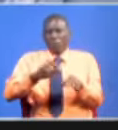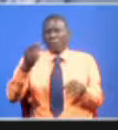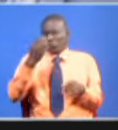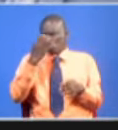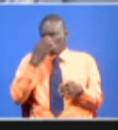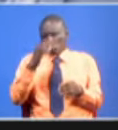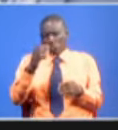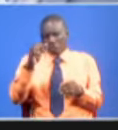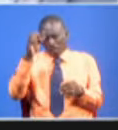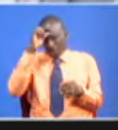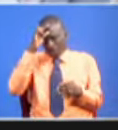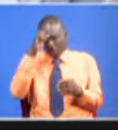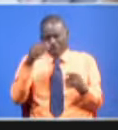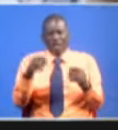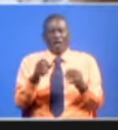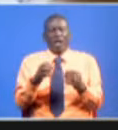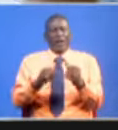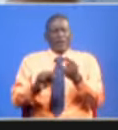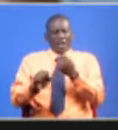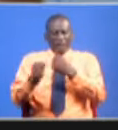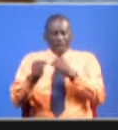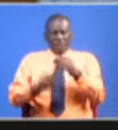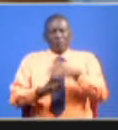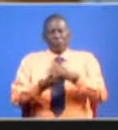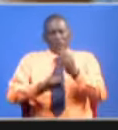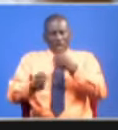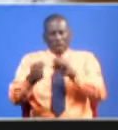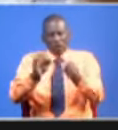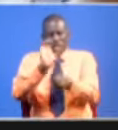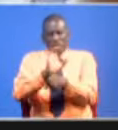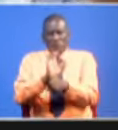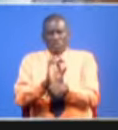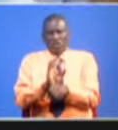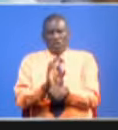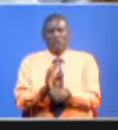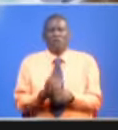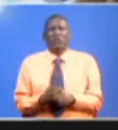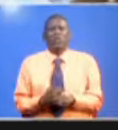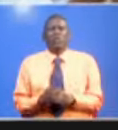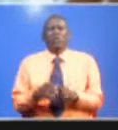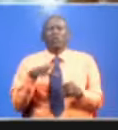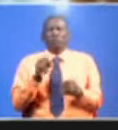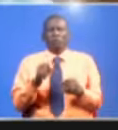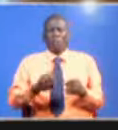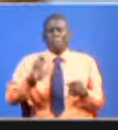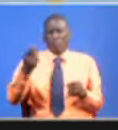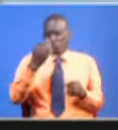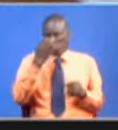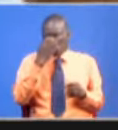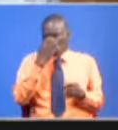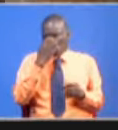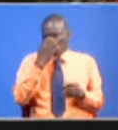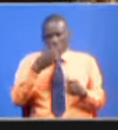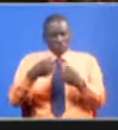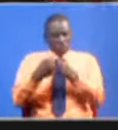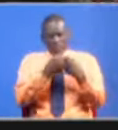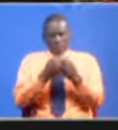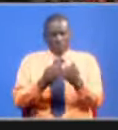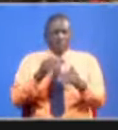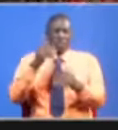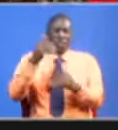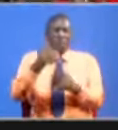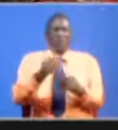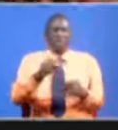camaraderie with the opinions and actions of the church points to more scrutiny in the days ahead for President William Ruto.